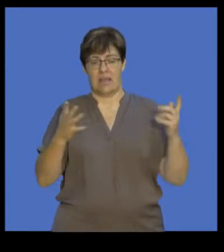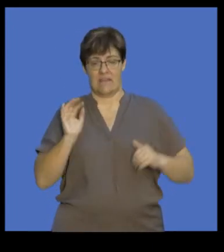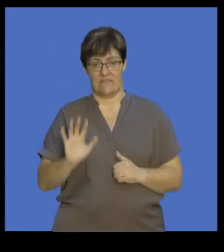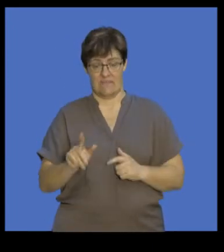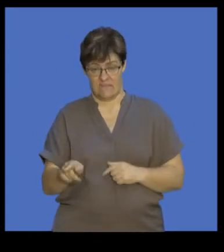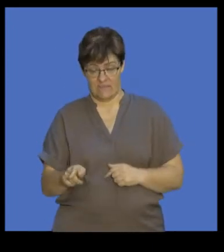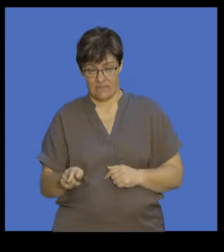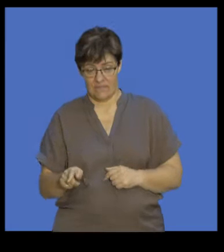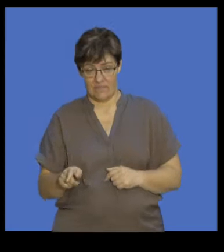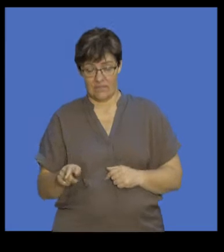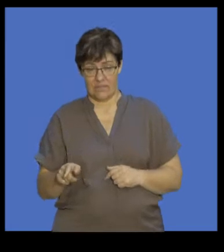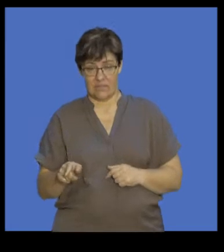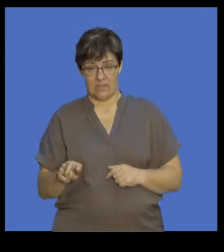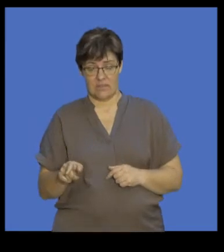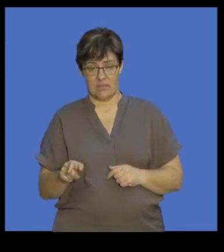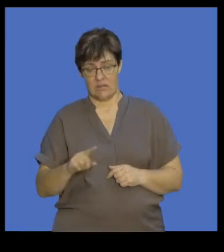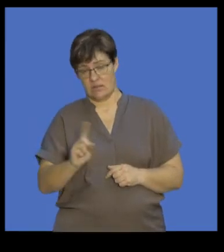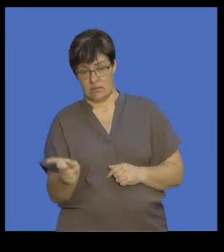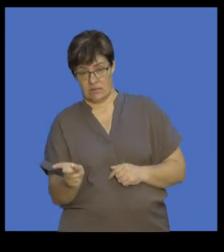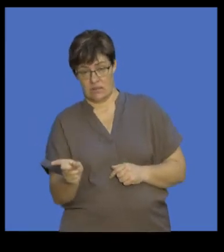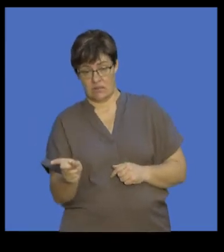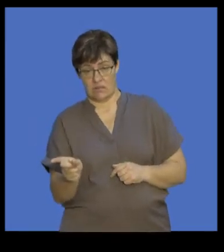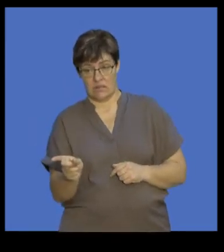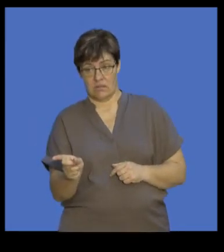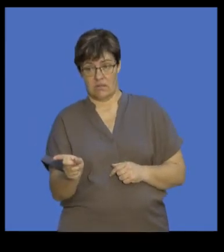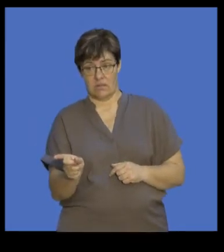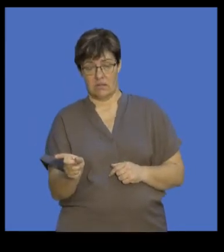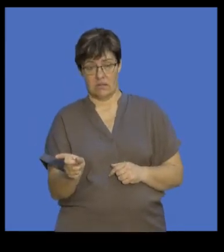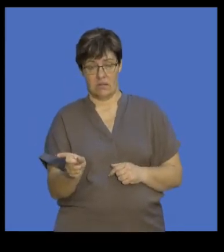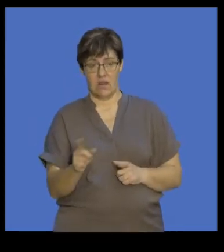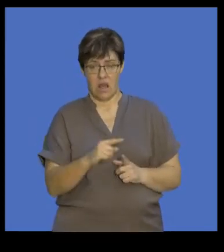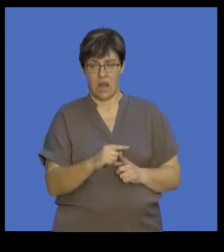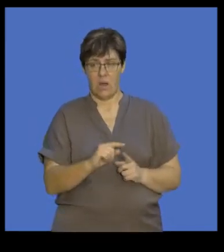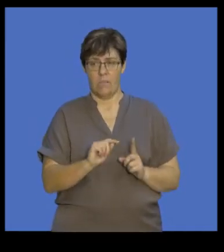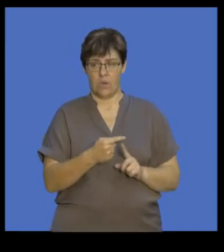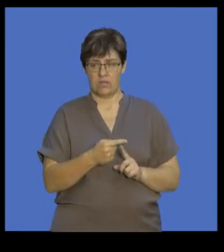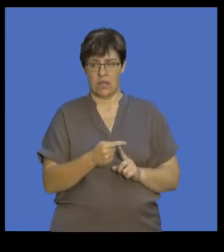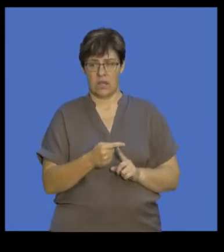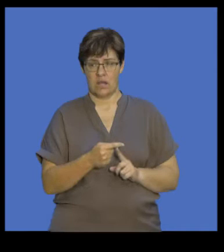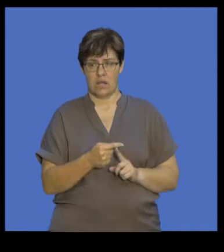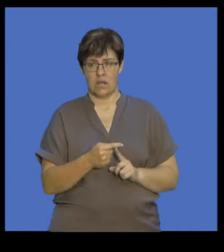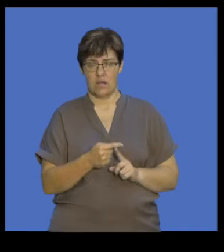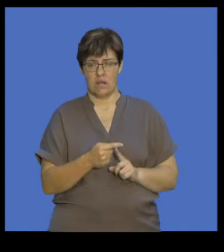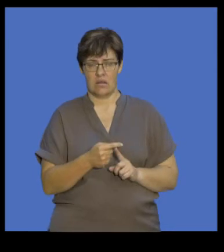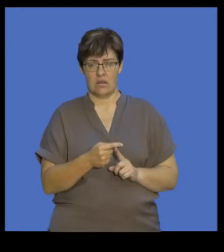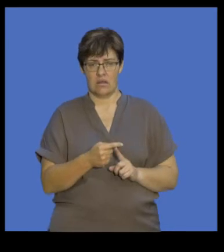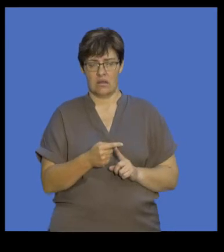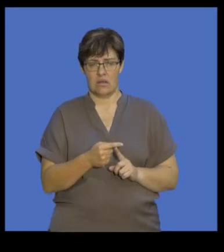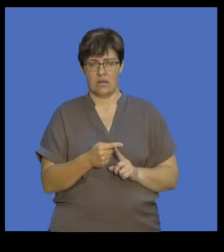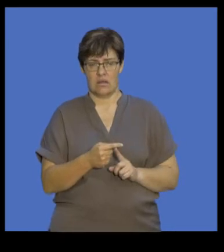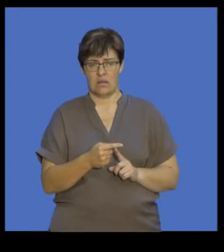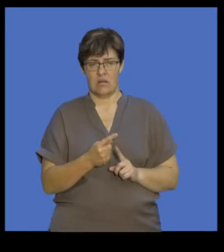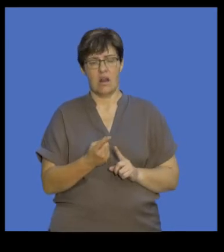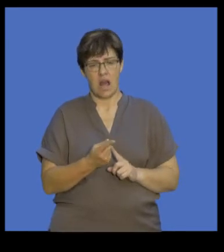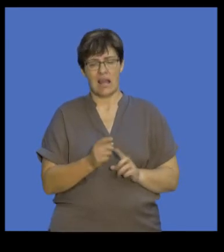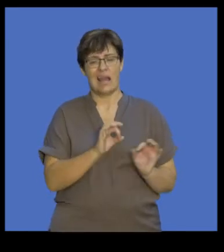okay? The moment the current reading, that pointer deflects very, to a